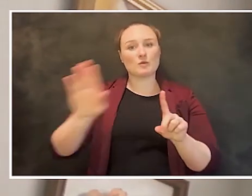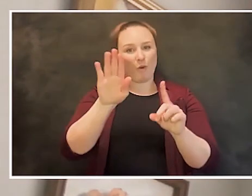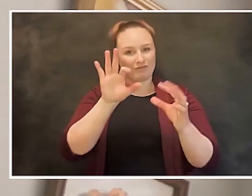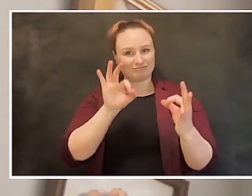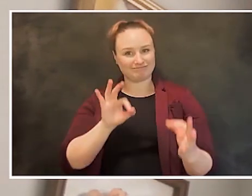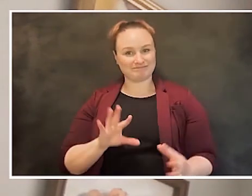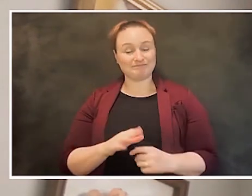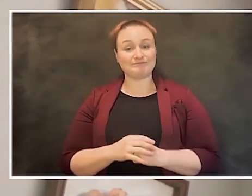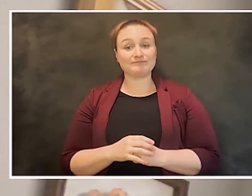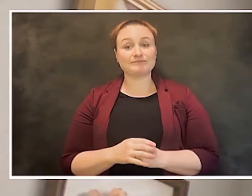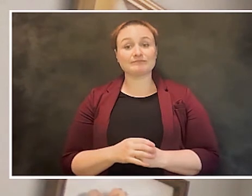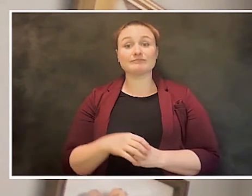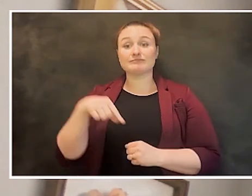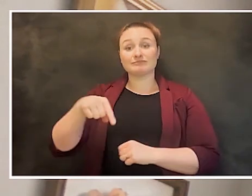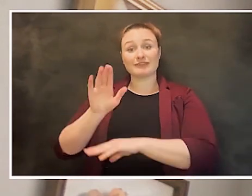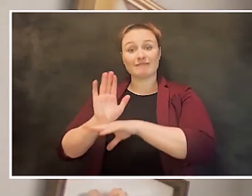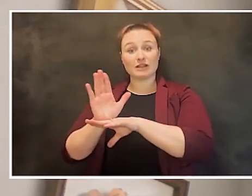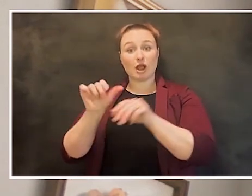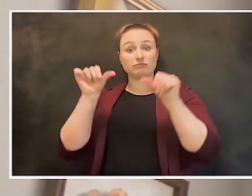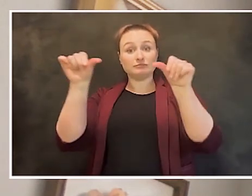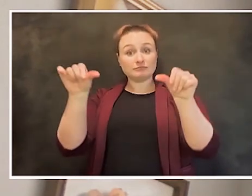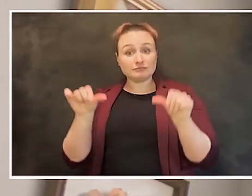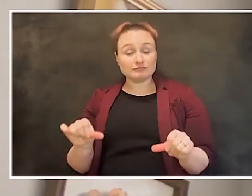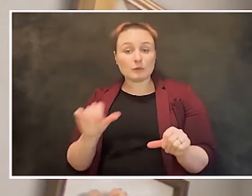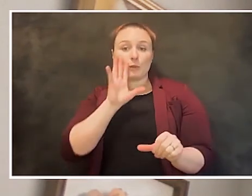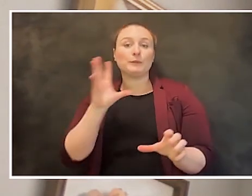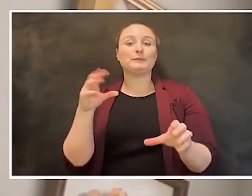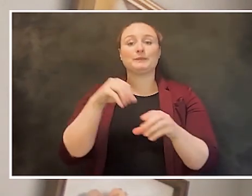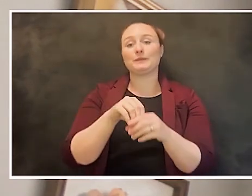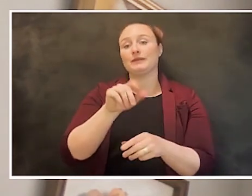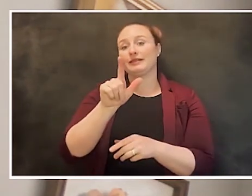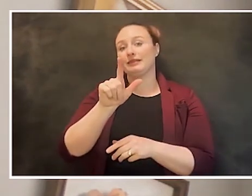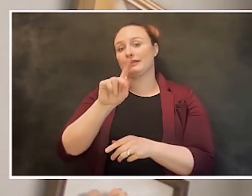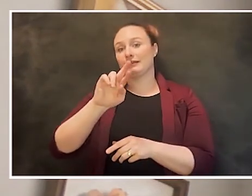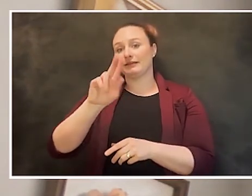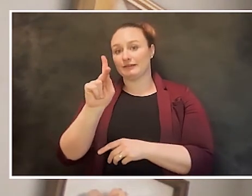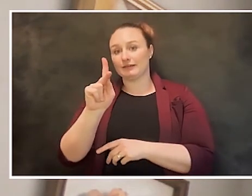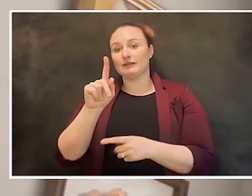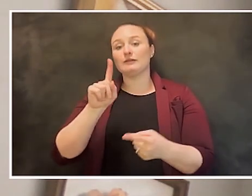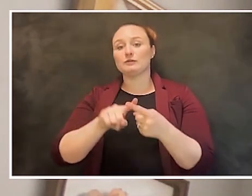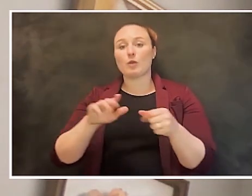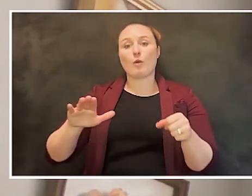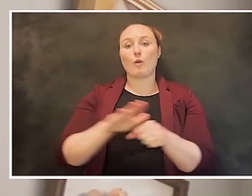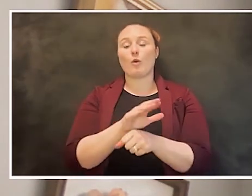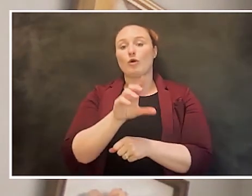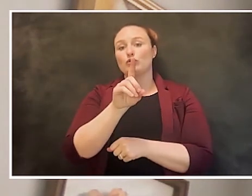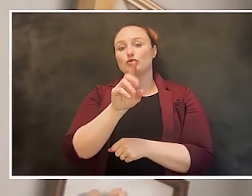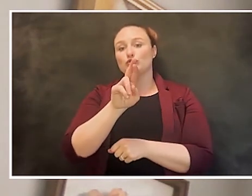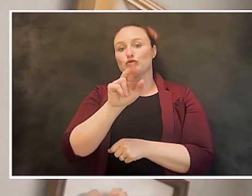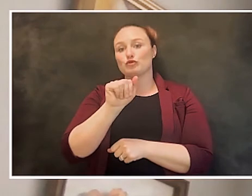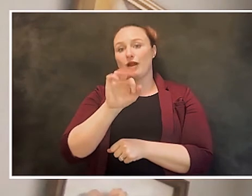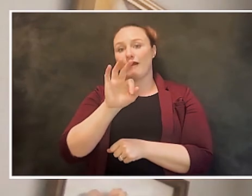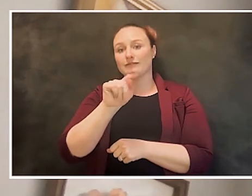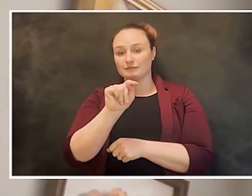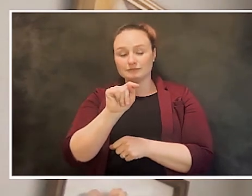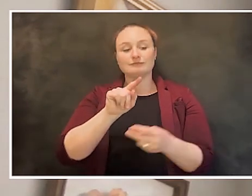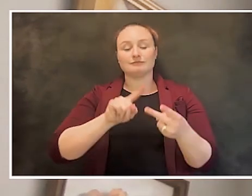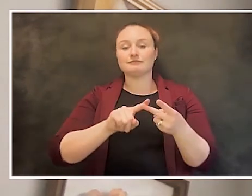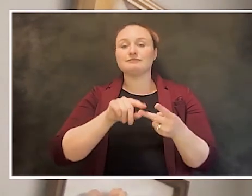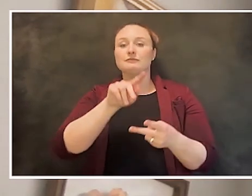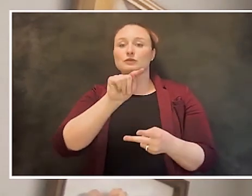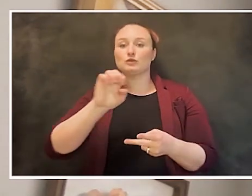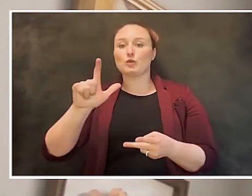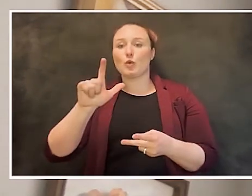yours. When this video is posted, it will include a link to the entire draft plan and to the toolkit plan